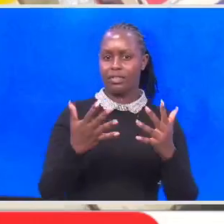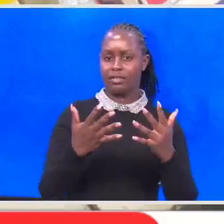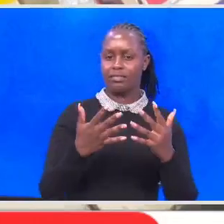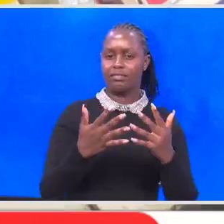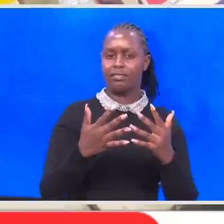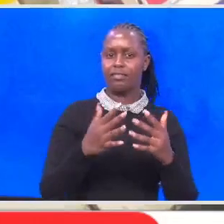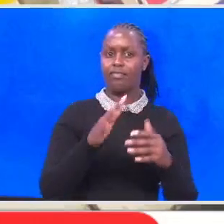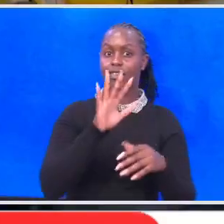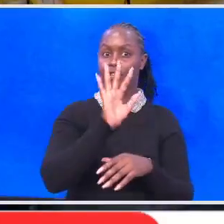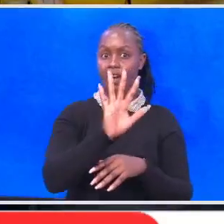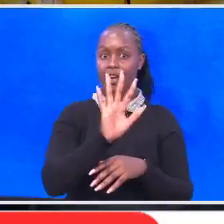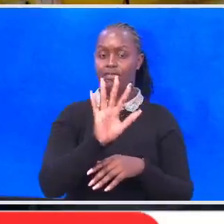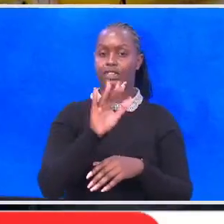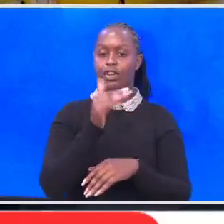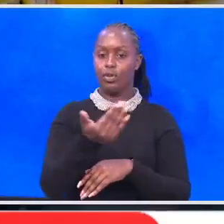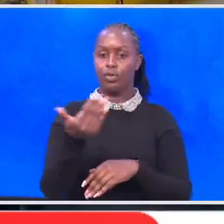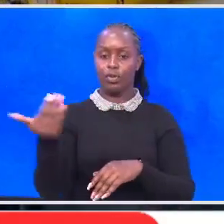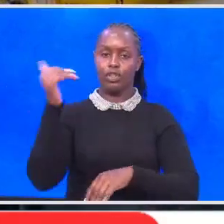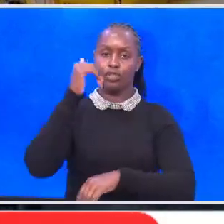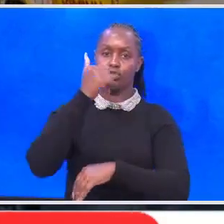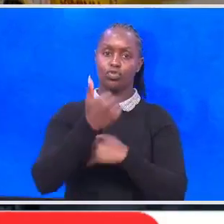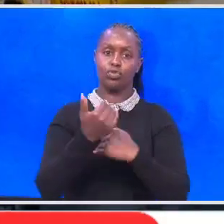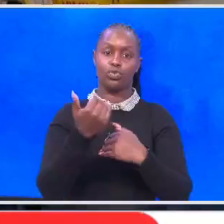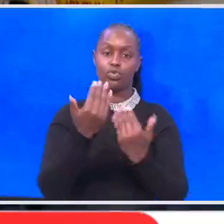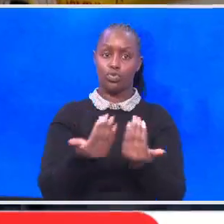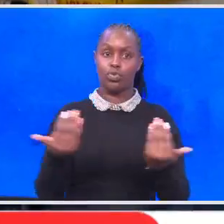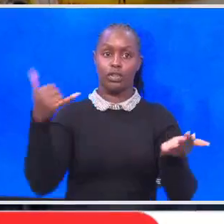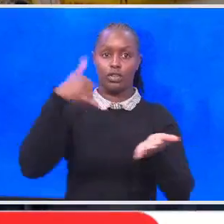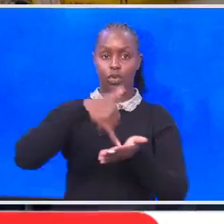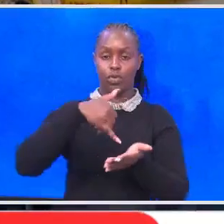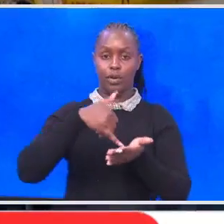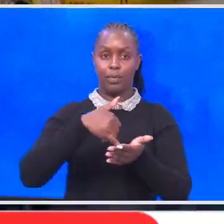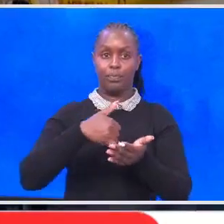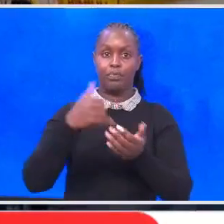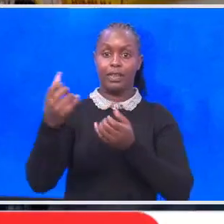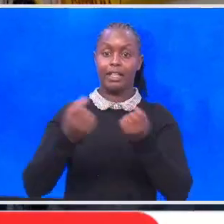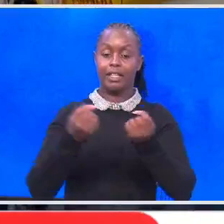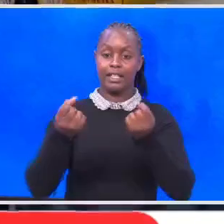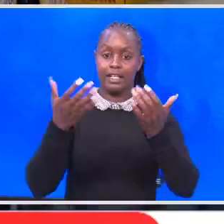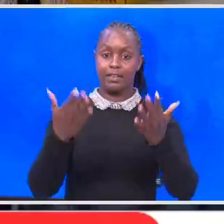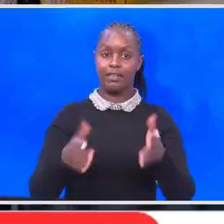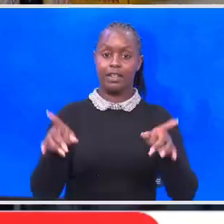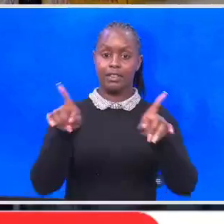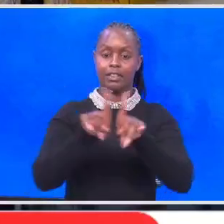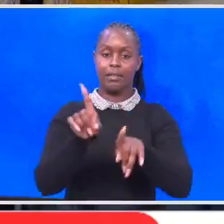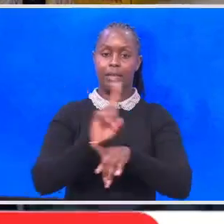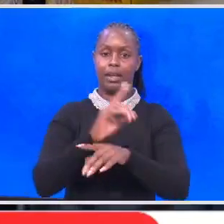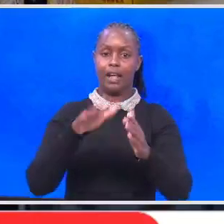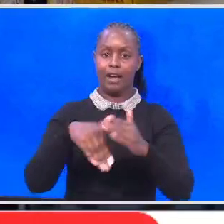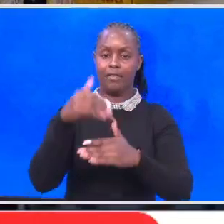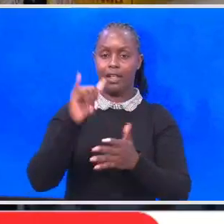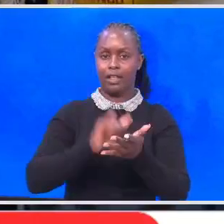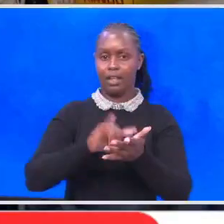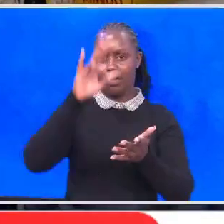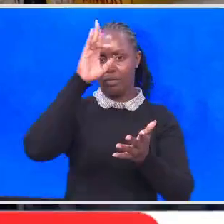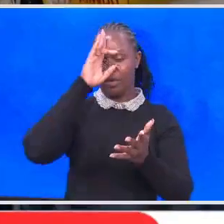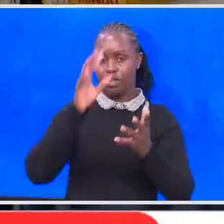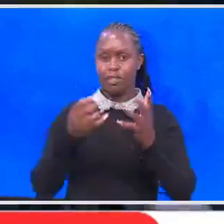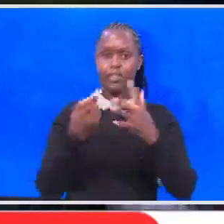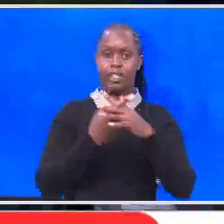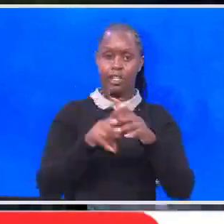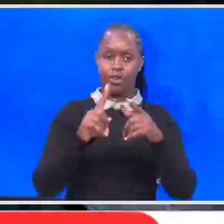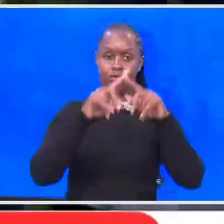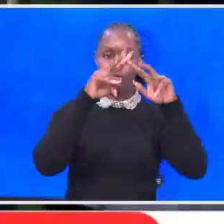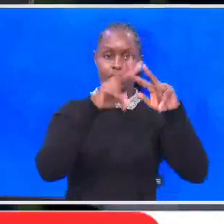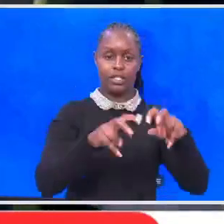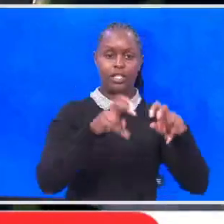karibu tano kukiwemo watoto. The driver of the trailer fled the same minutes after the accident as the police launched a manhunt to nab